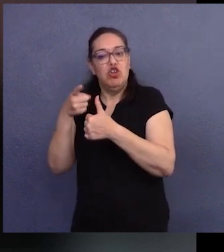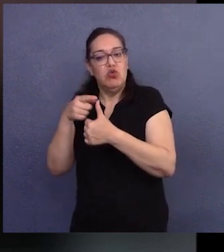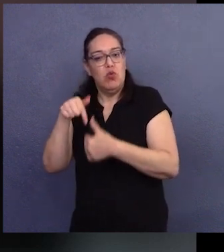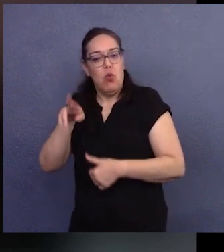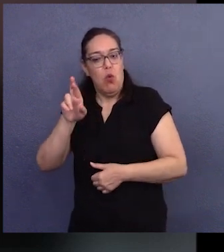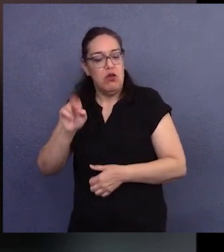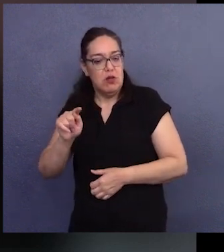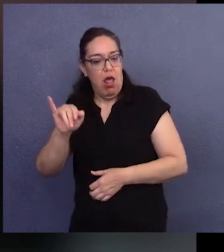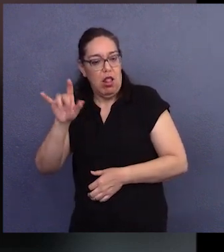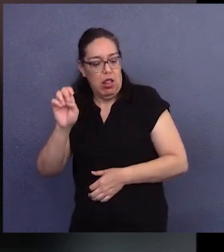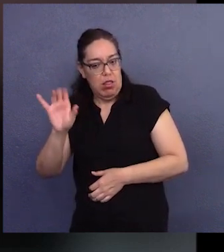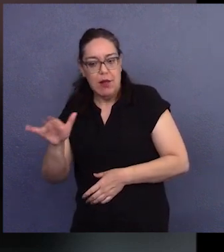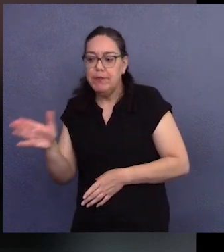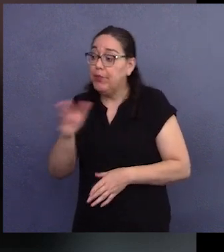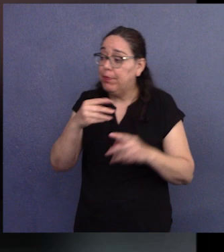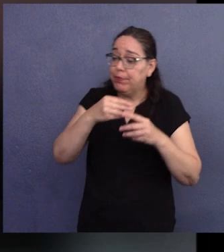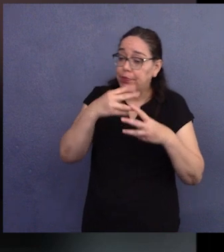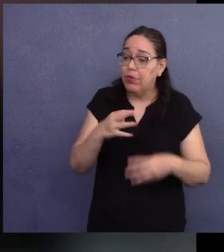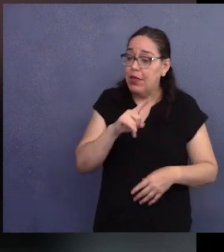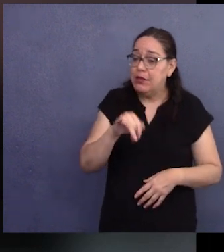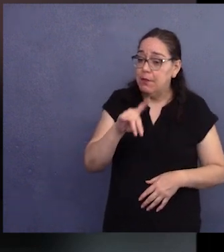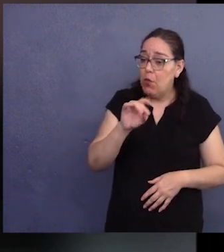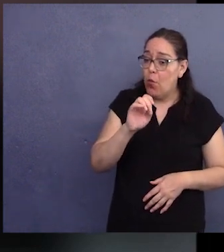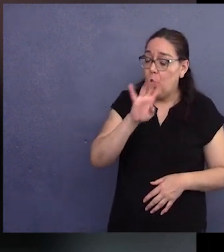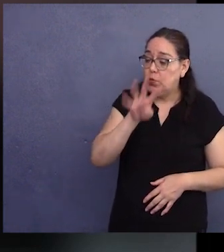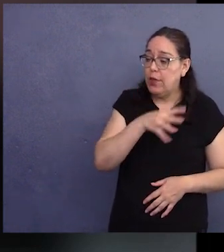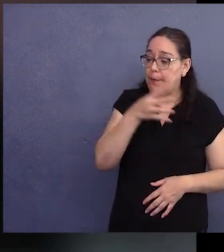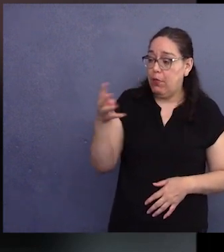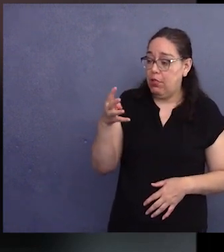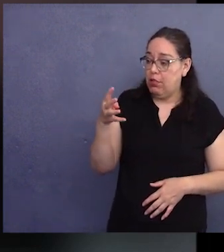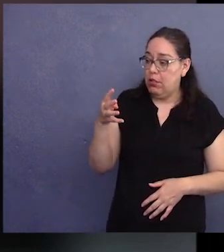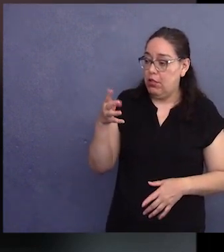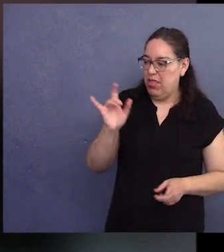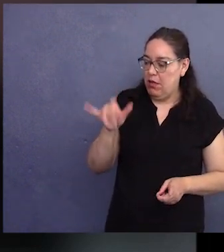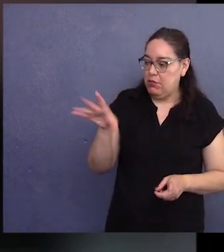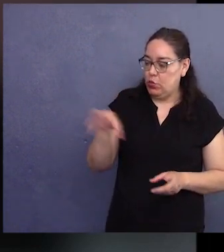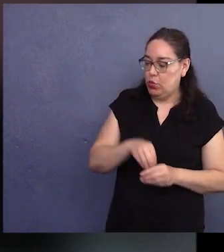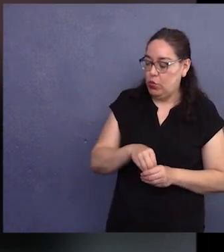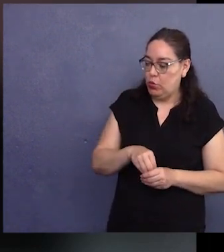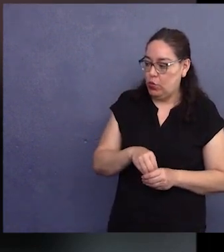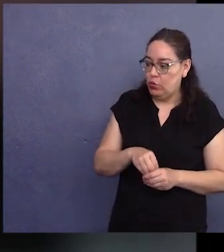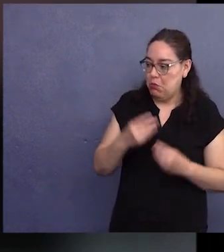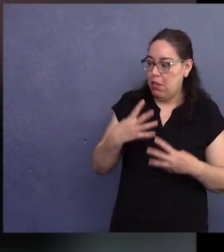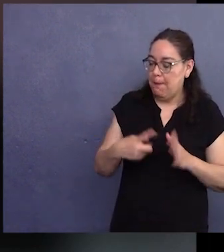can you pull up the zip code table that was included?